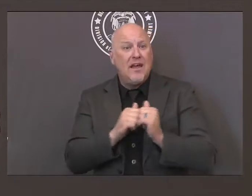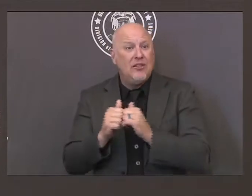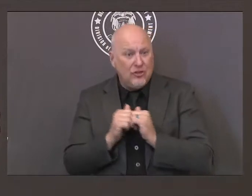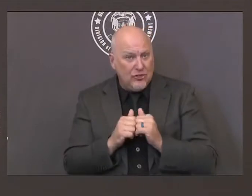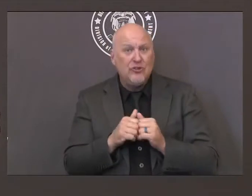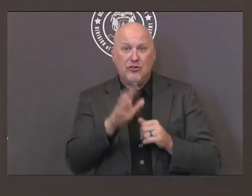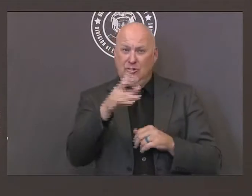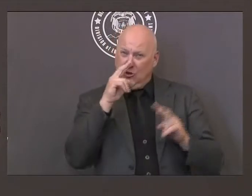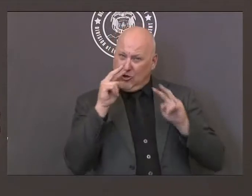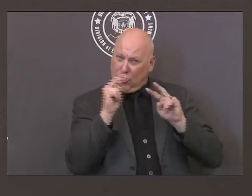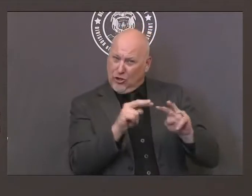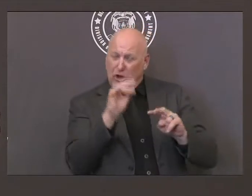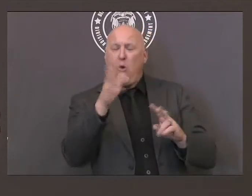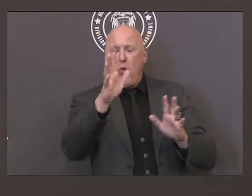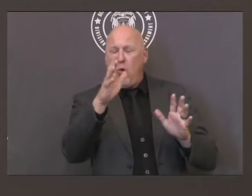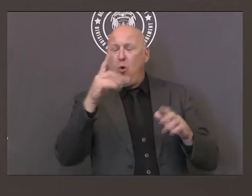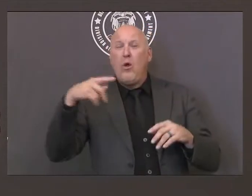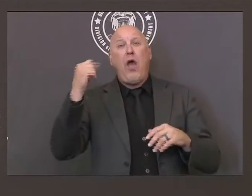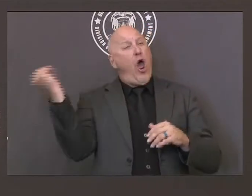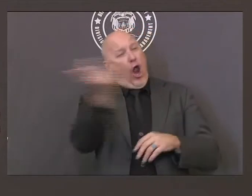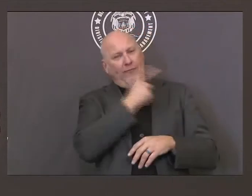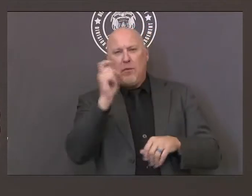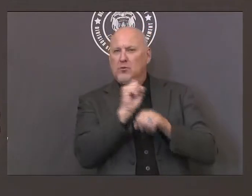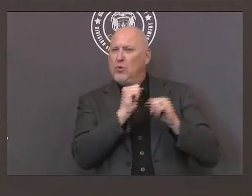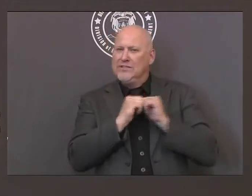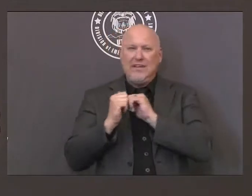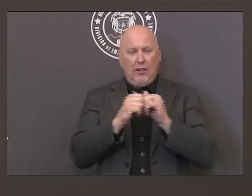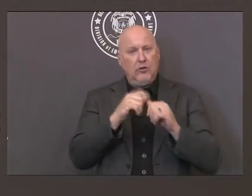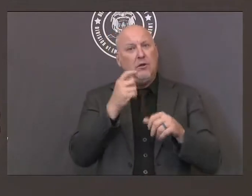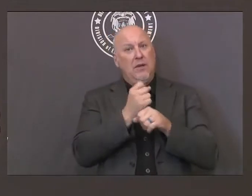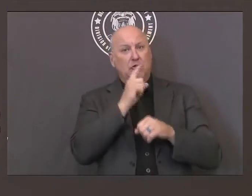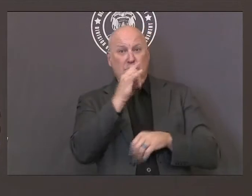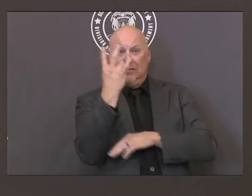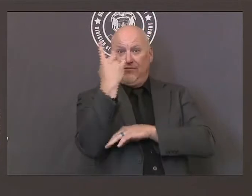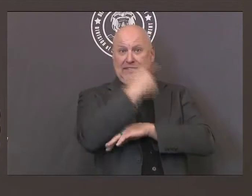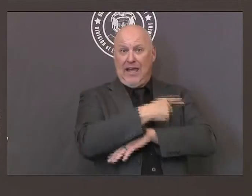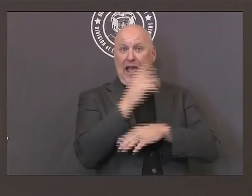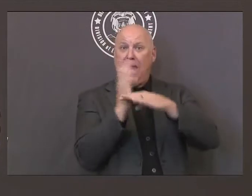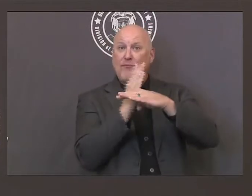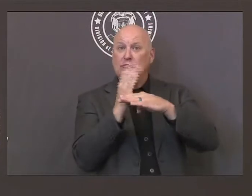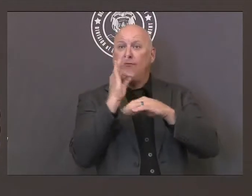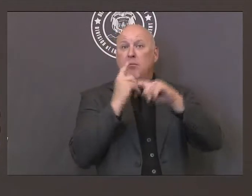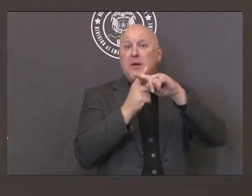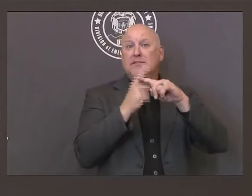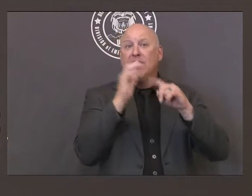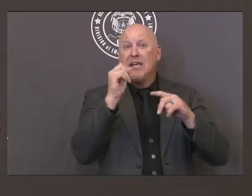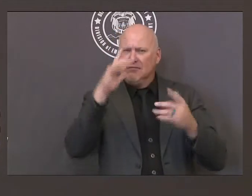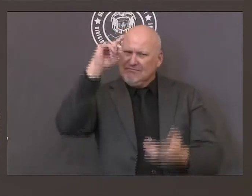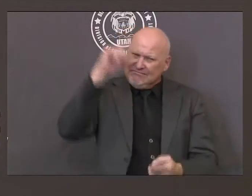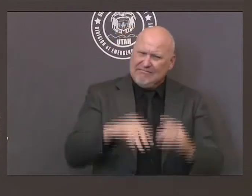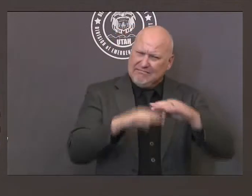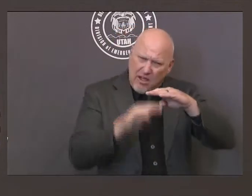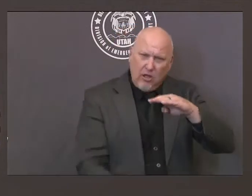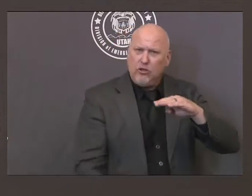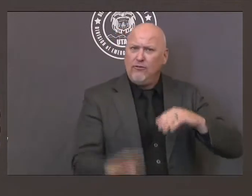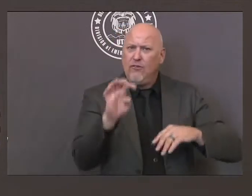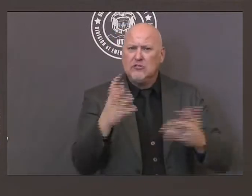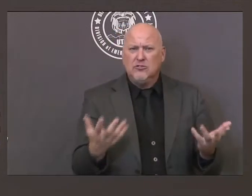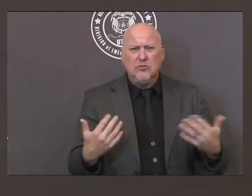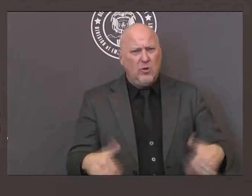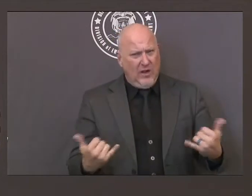great to see that number coming down. And that's leadership from the state, and it's your individual actions